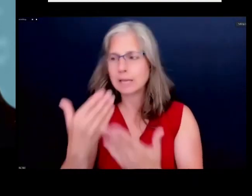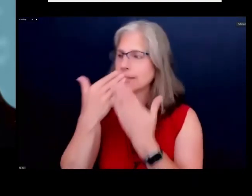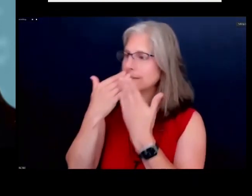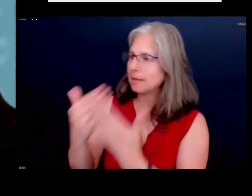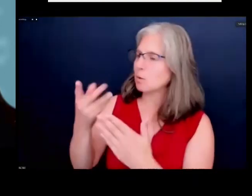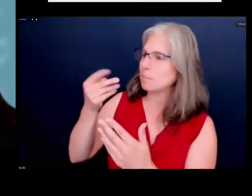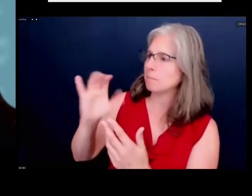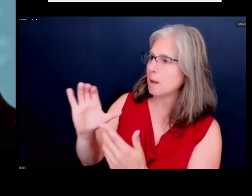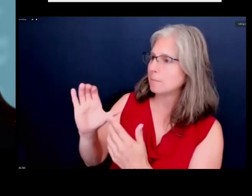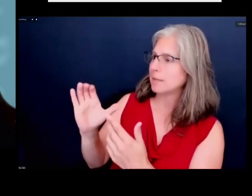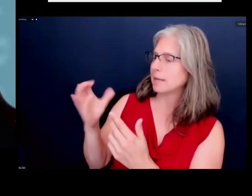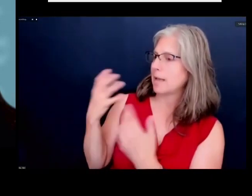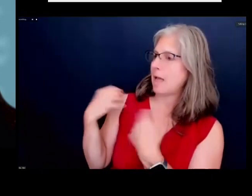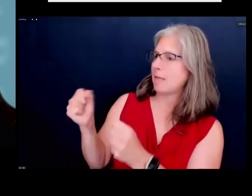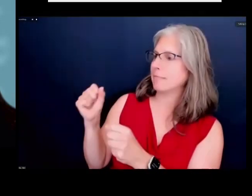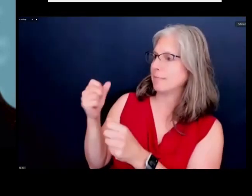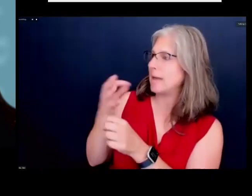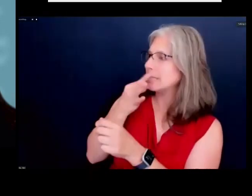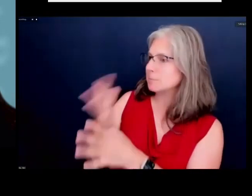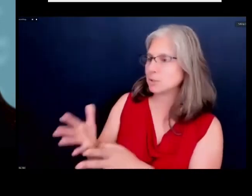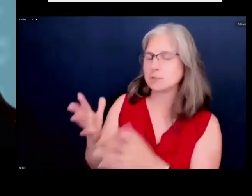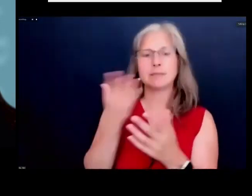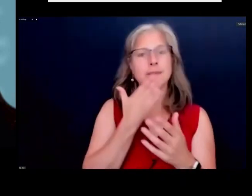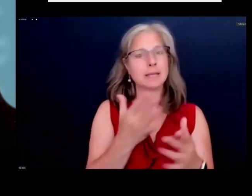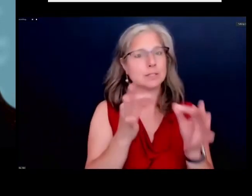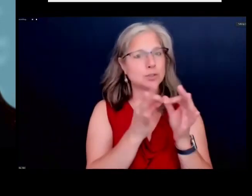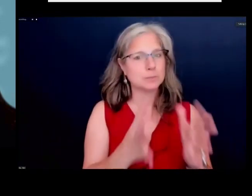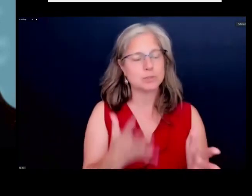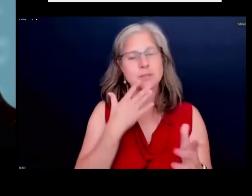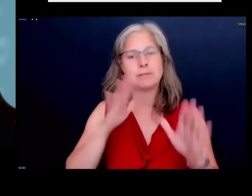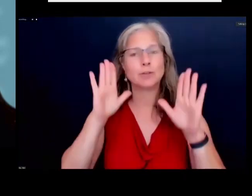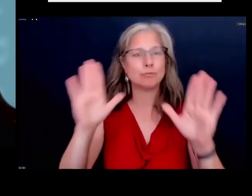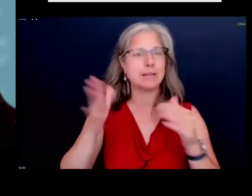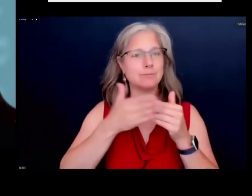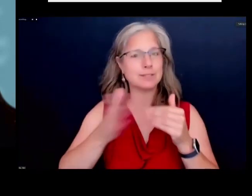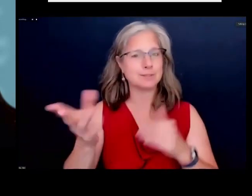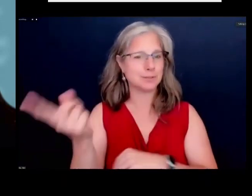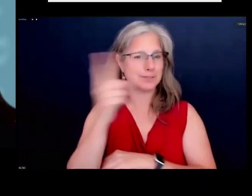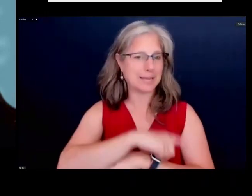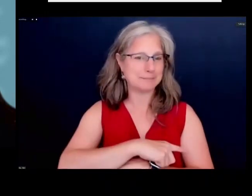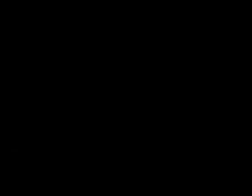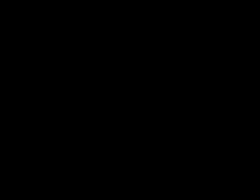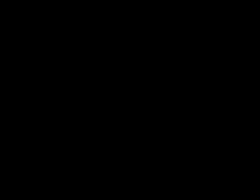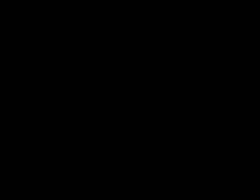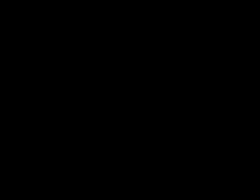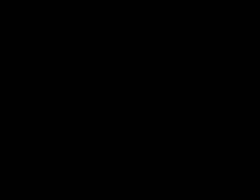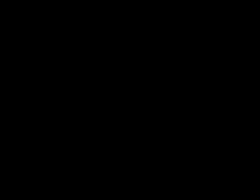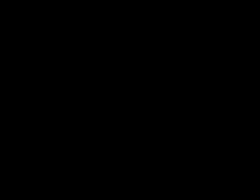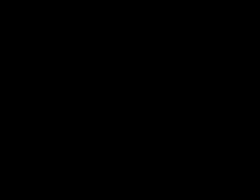We thank our public health experts and our interpreters today. Thank you and have a good rest of your day.